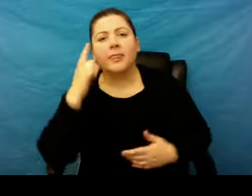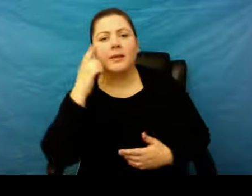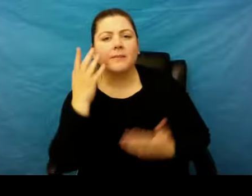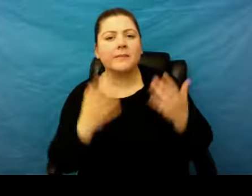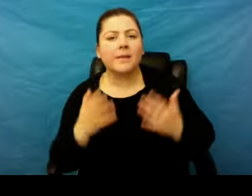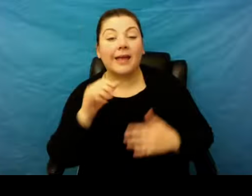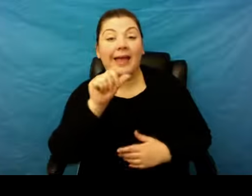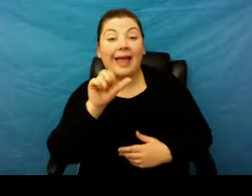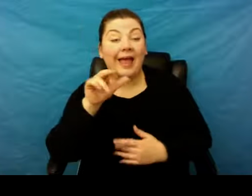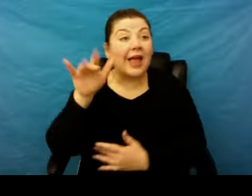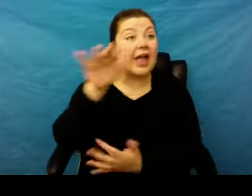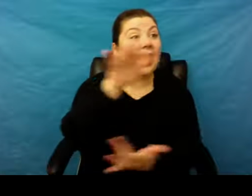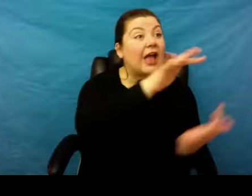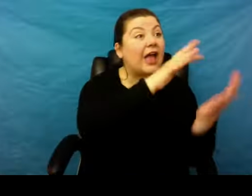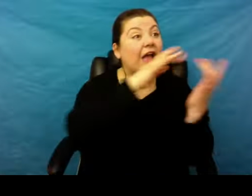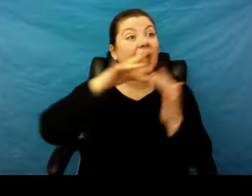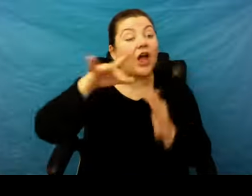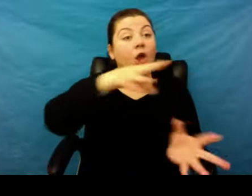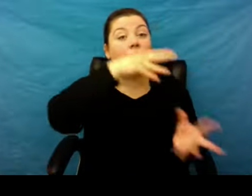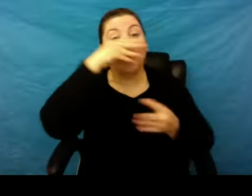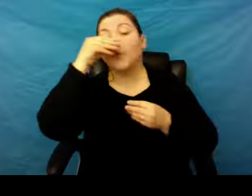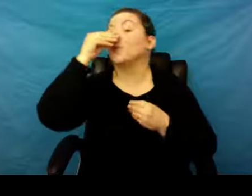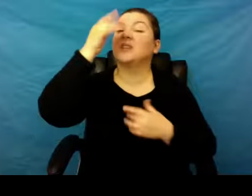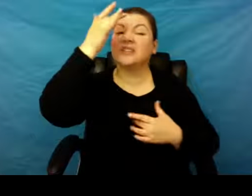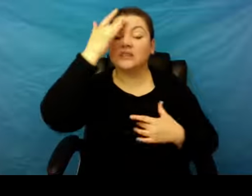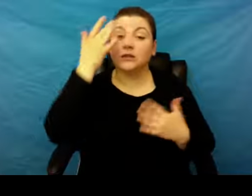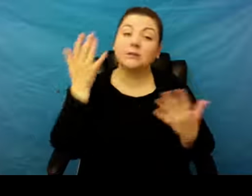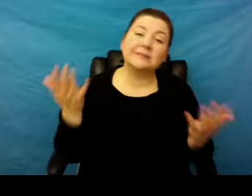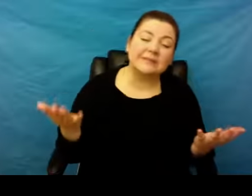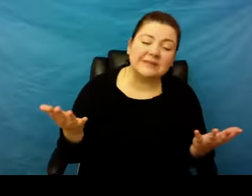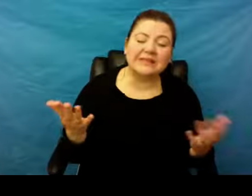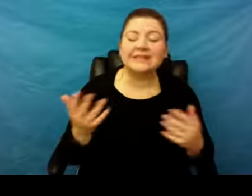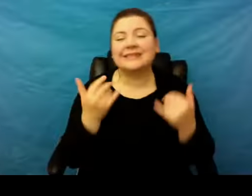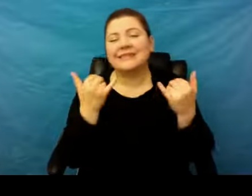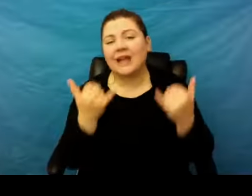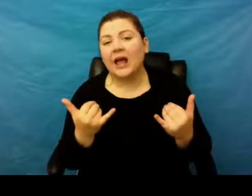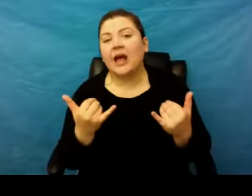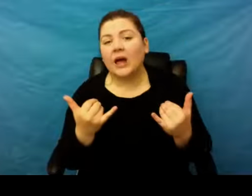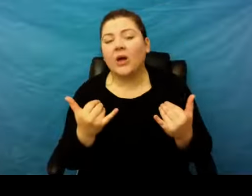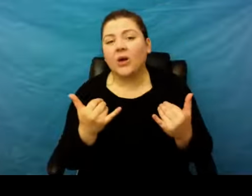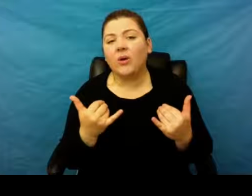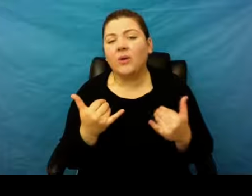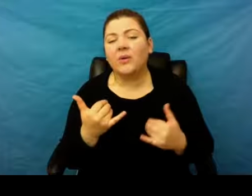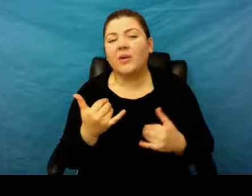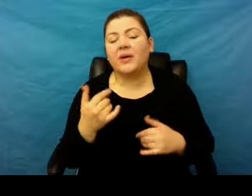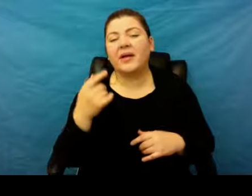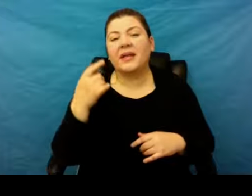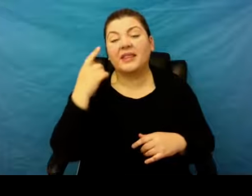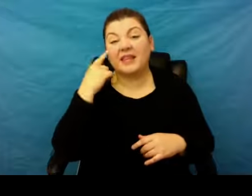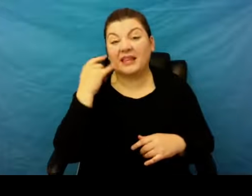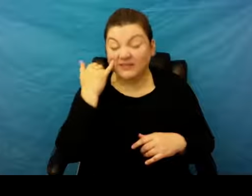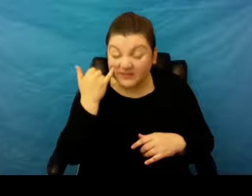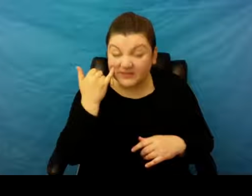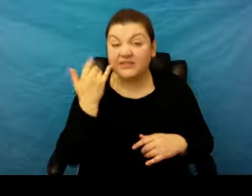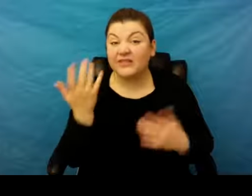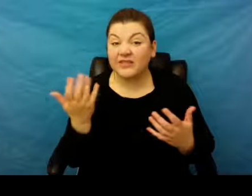aerosolized, that it can kind of exist a little bit in the air. The thought at this point is that you actually have to have very long,